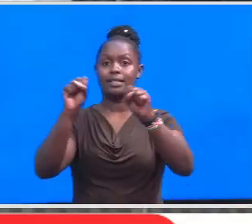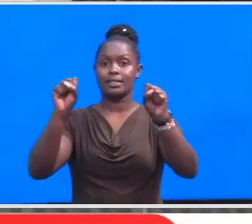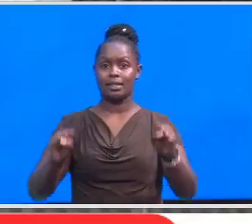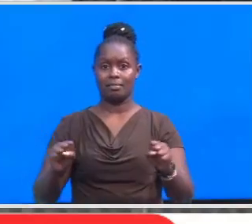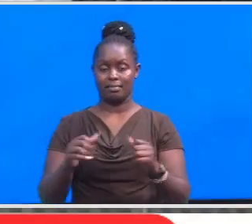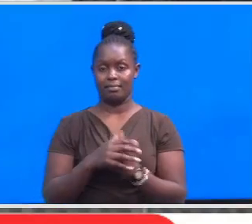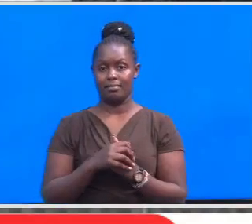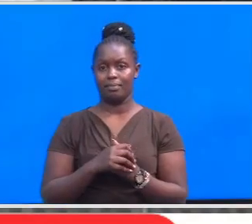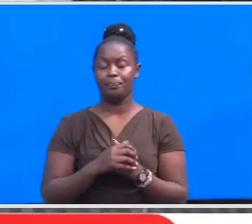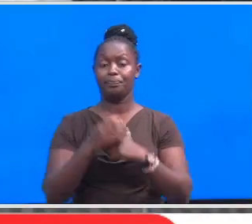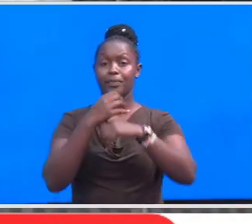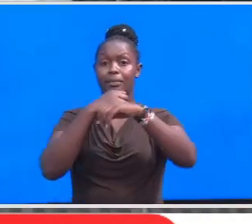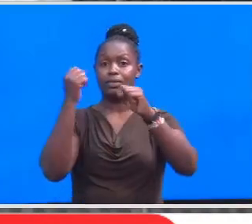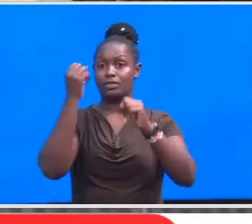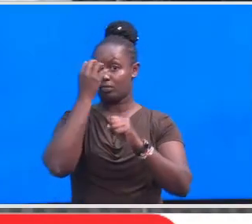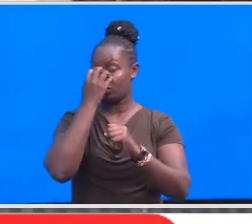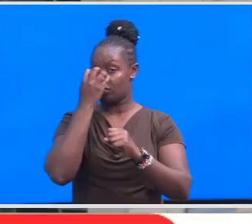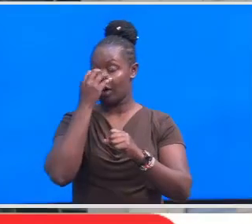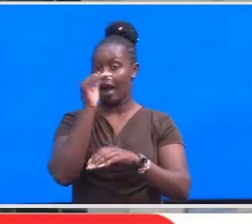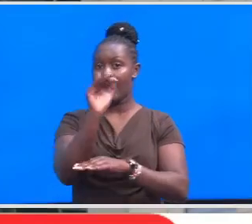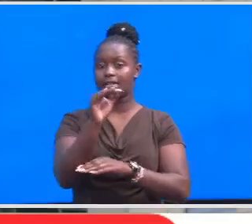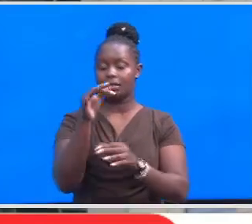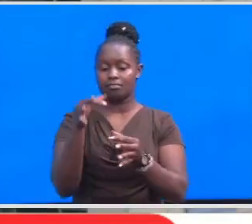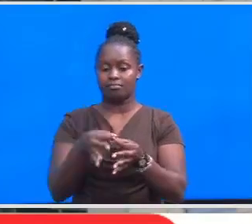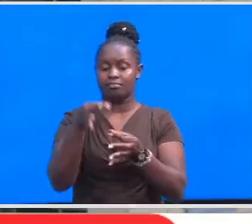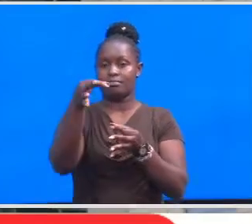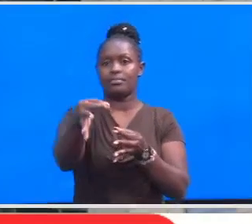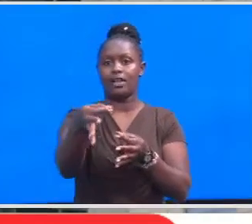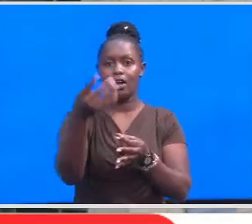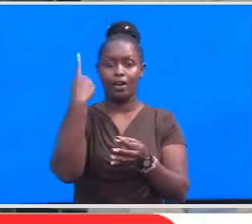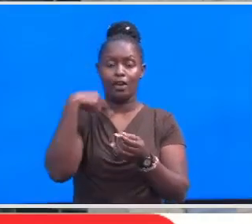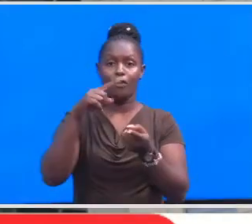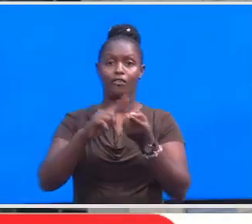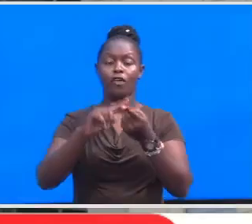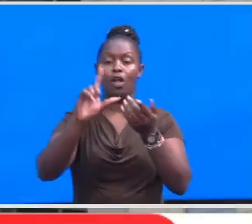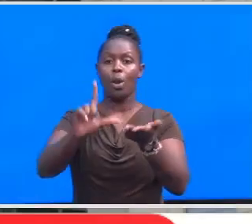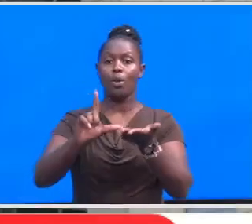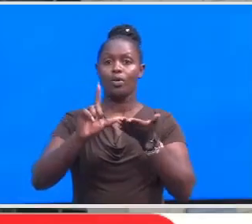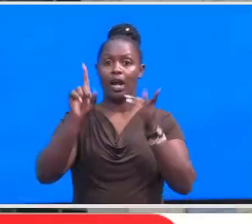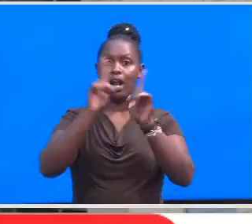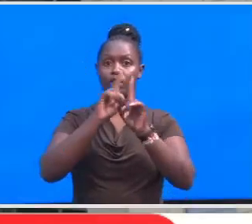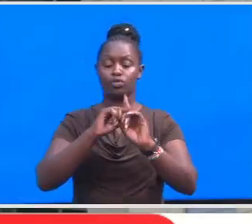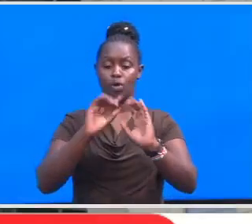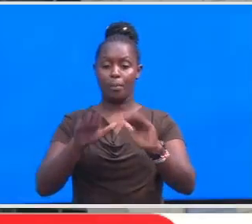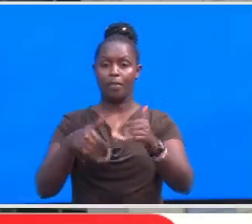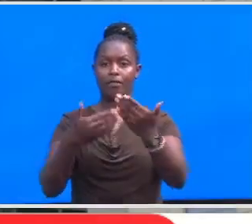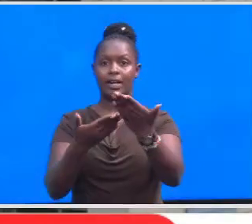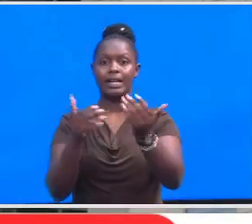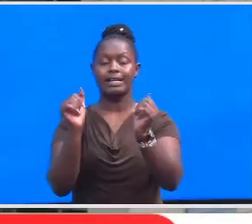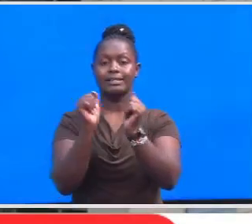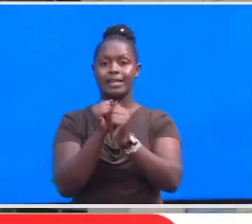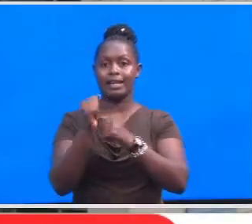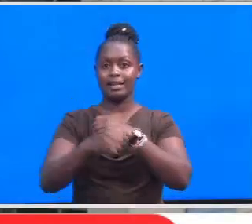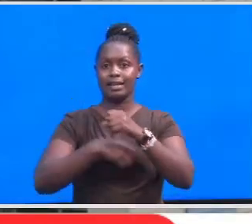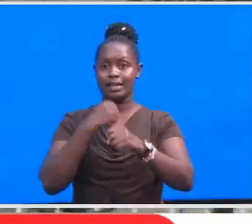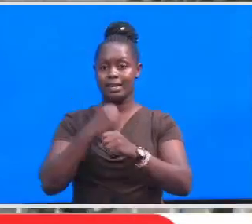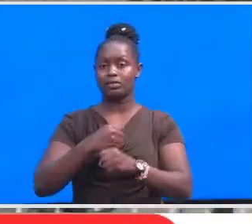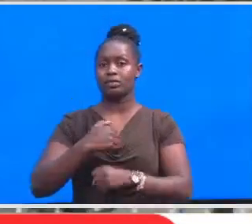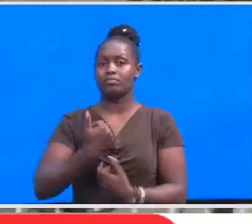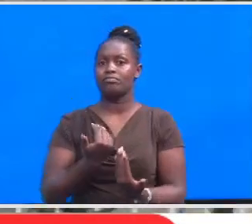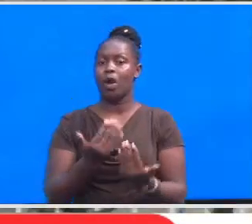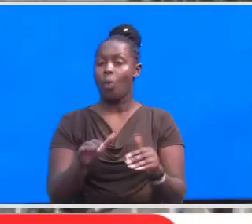President Ruto has called for the extension of tenure of sovereign debt and provide a 10-year grace period, further calling for